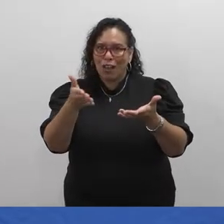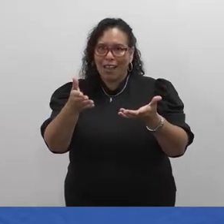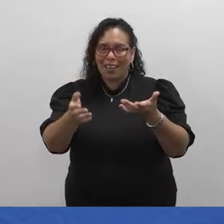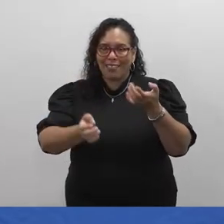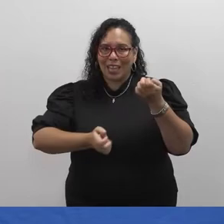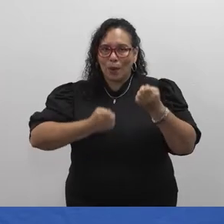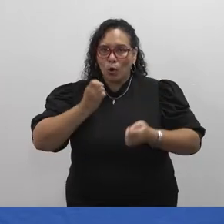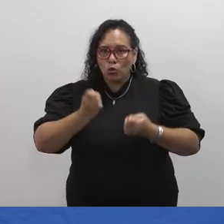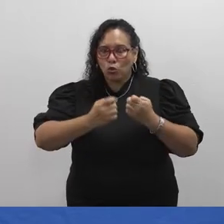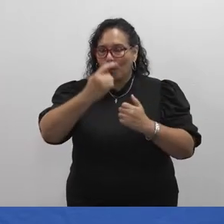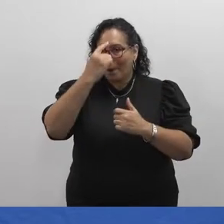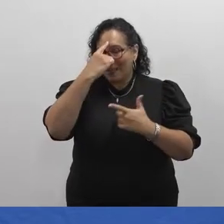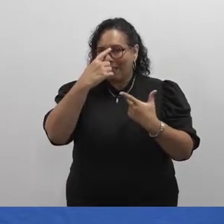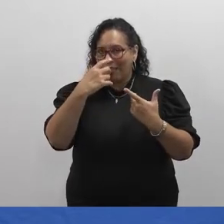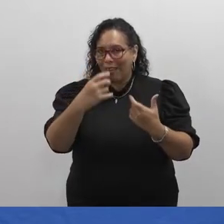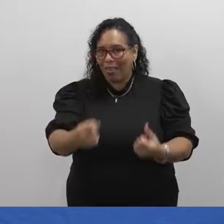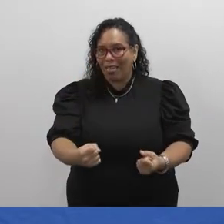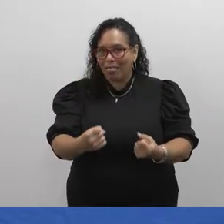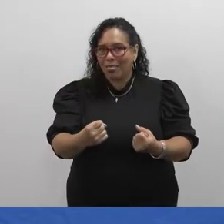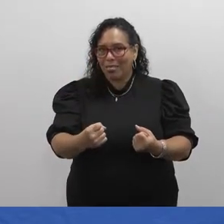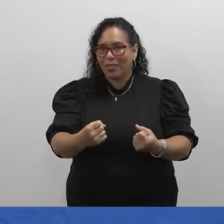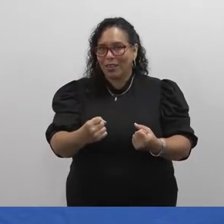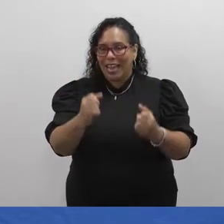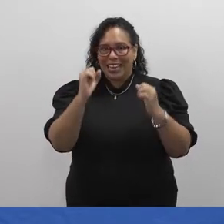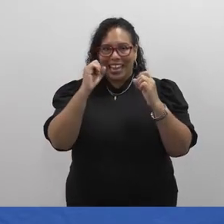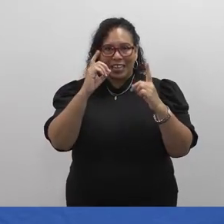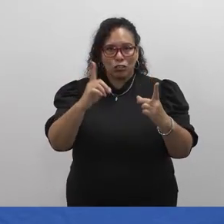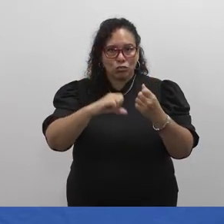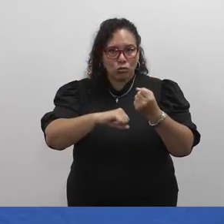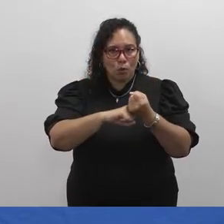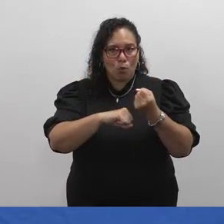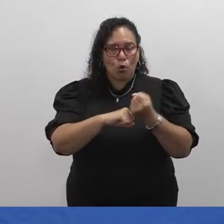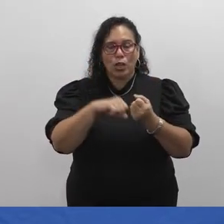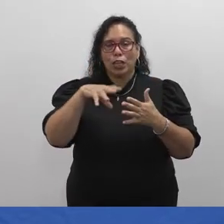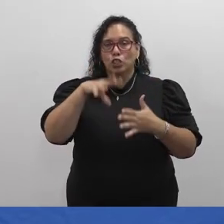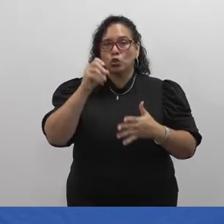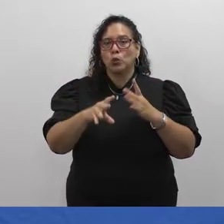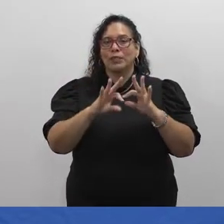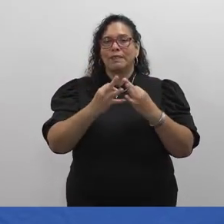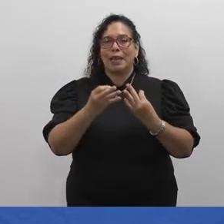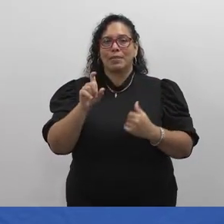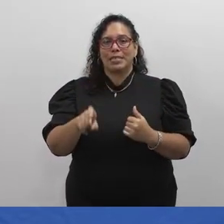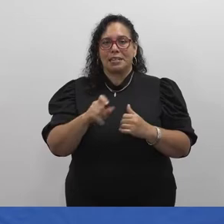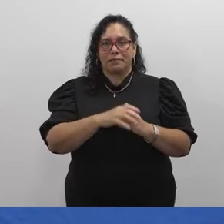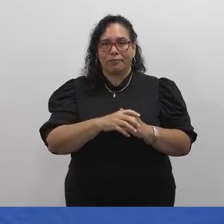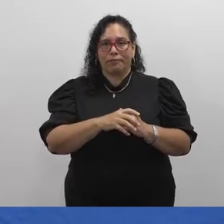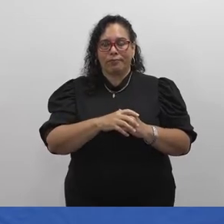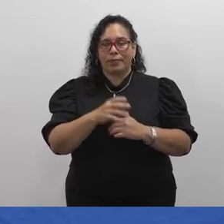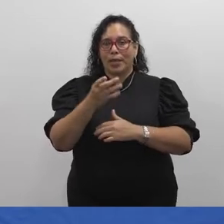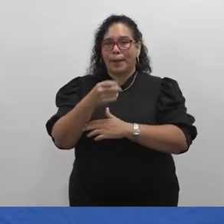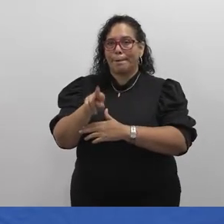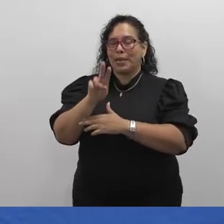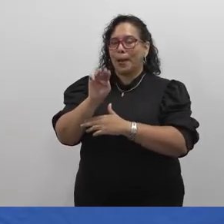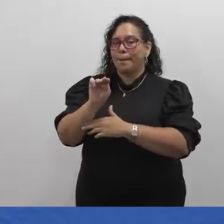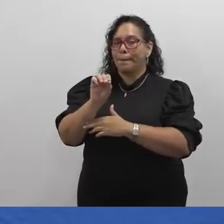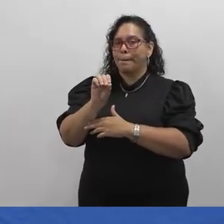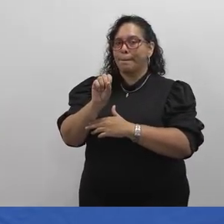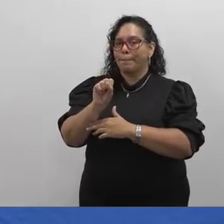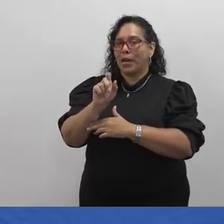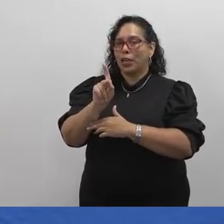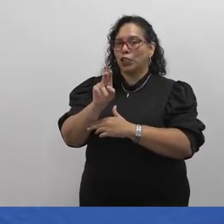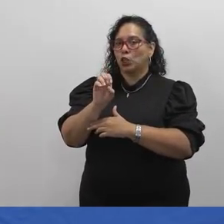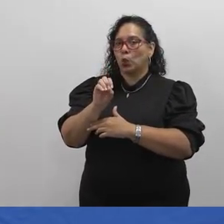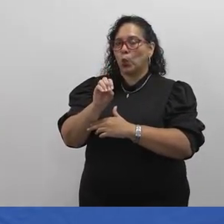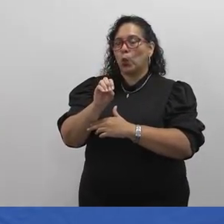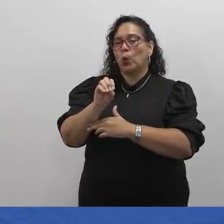emotional, mental health, and educational support that our students and families need. Mr. Moskowitz at our previous